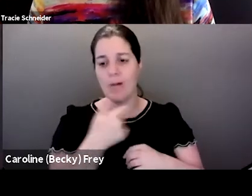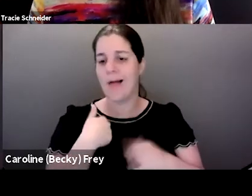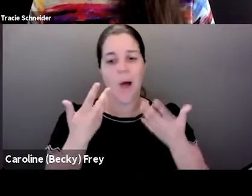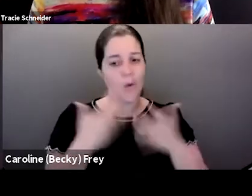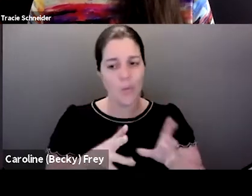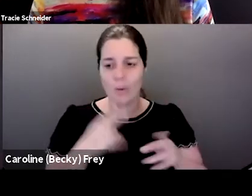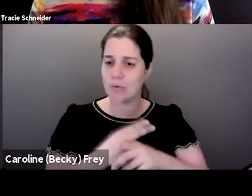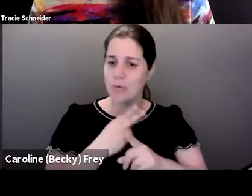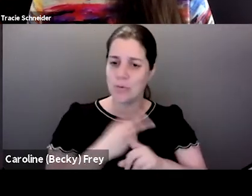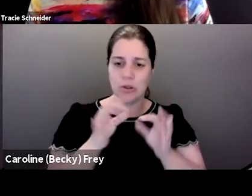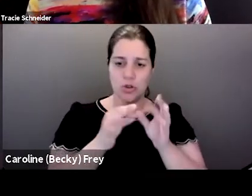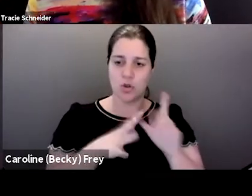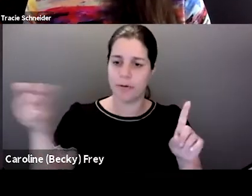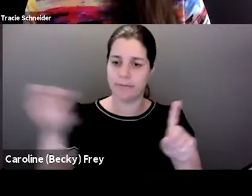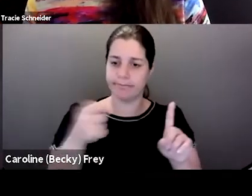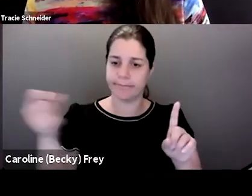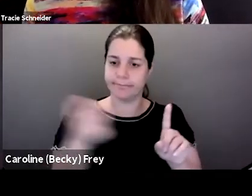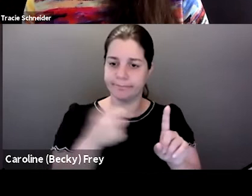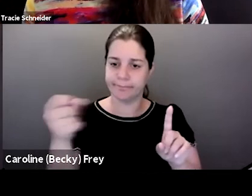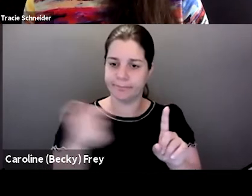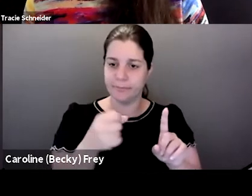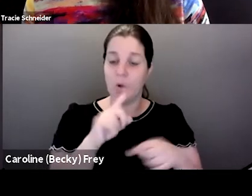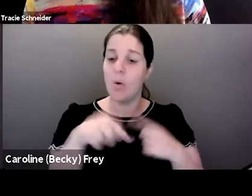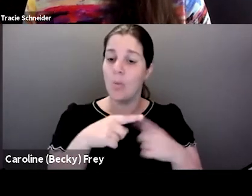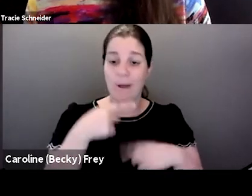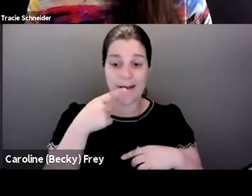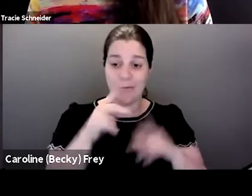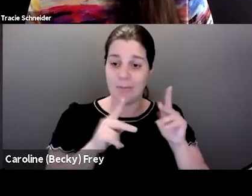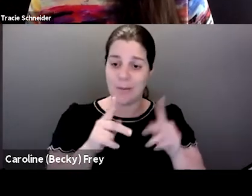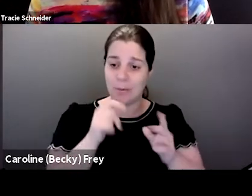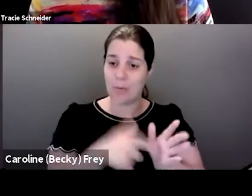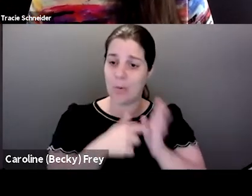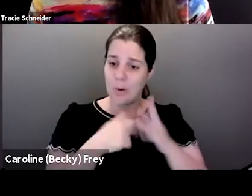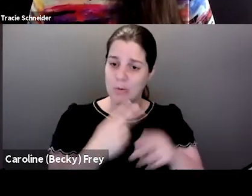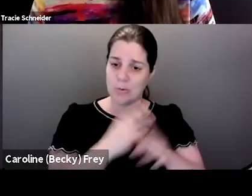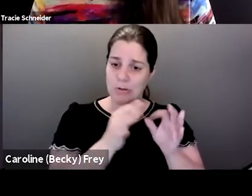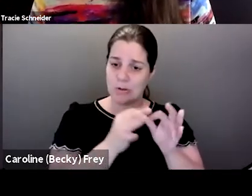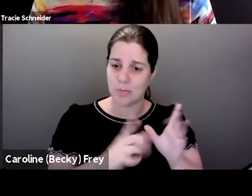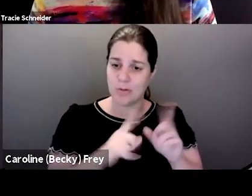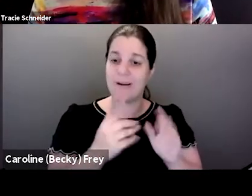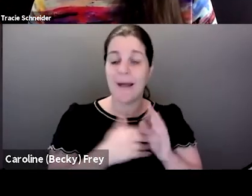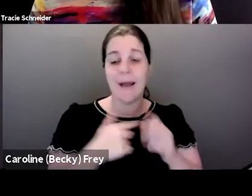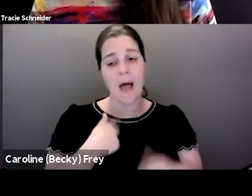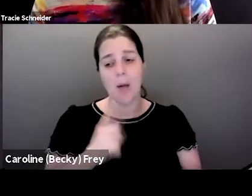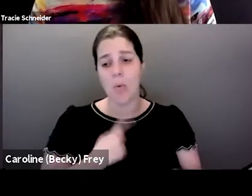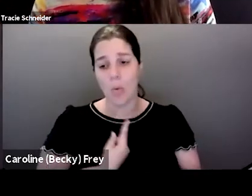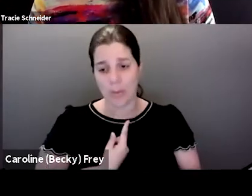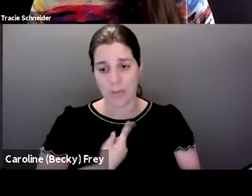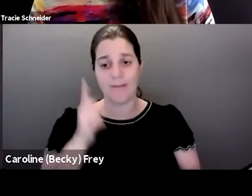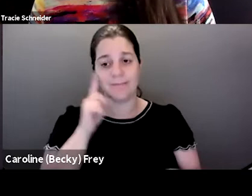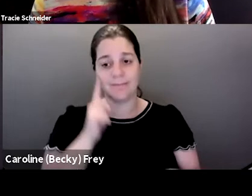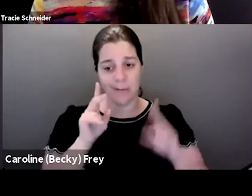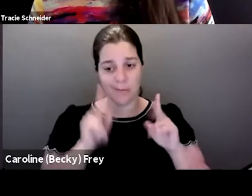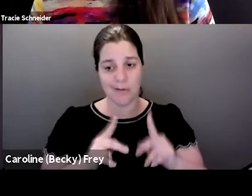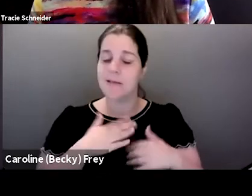an interpreter when hearing people don't have to use an interpreter. But again, I'm just one deaf person, and that's just my one